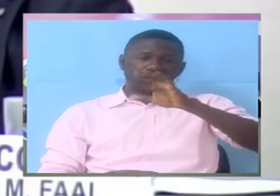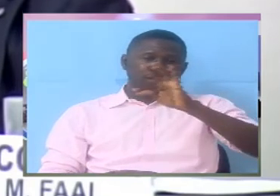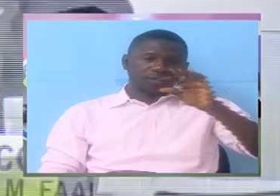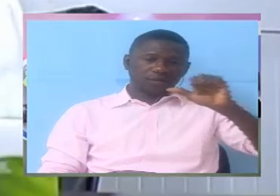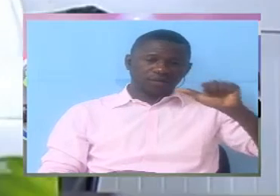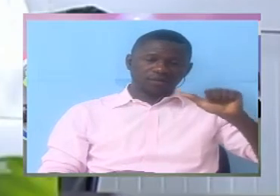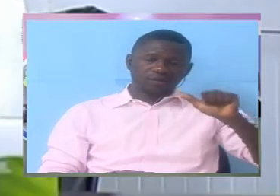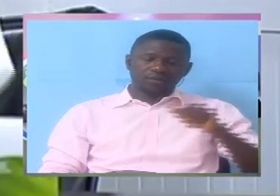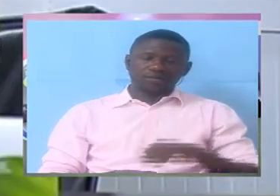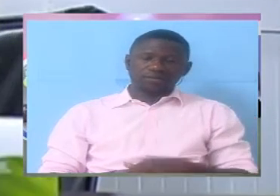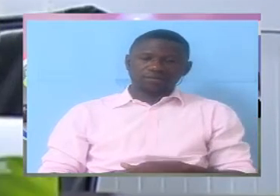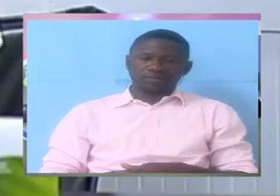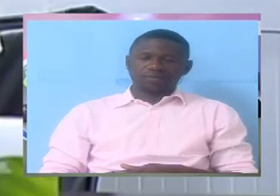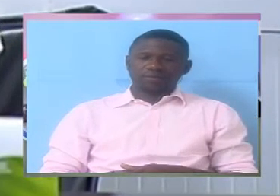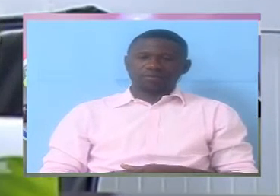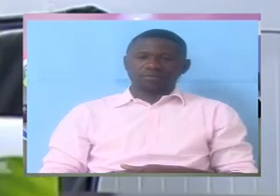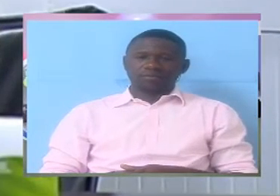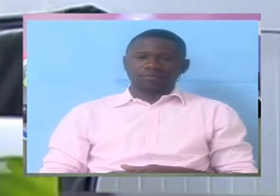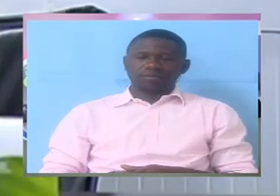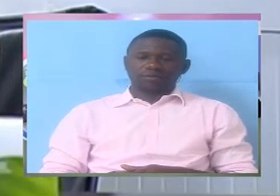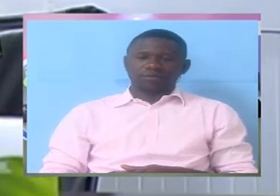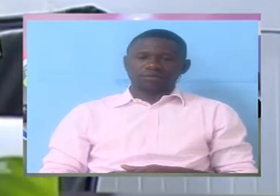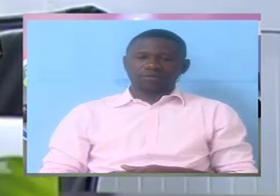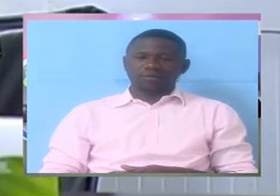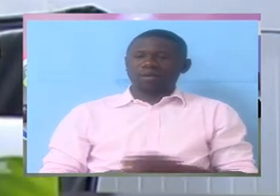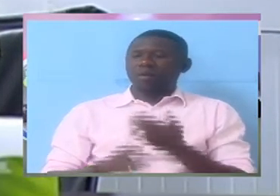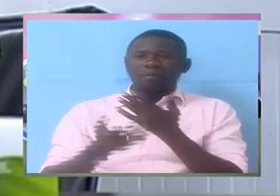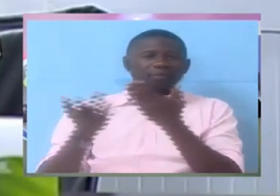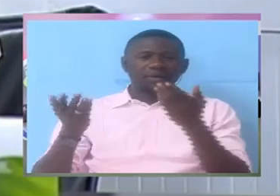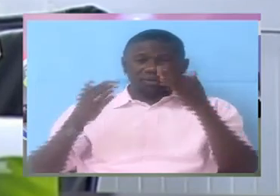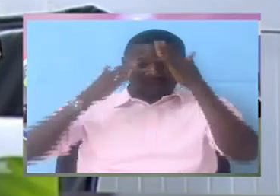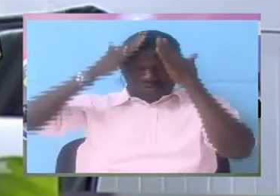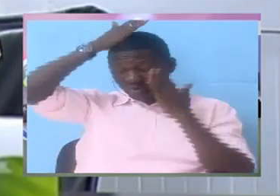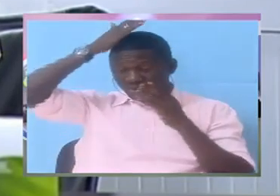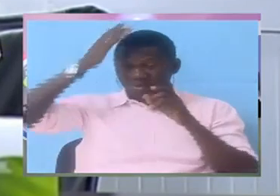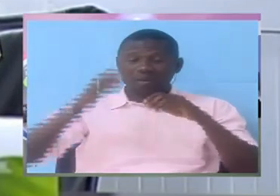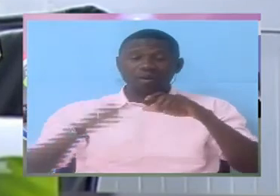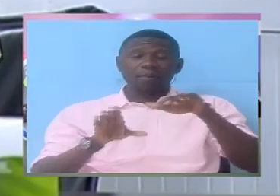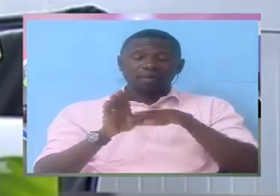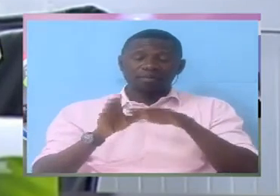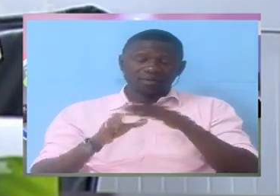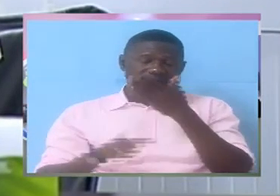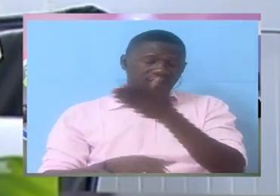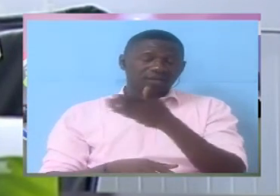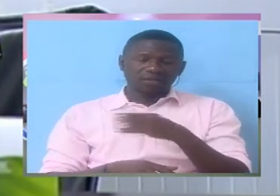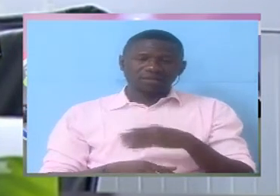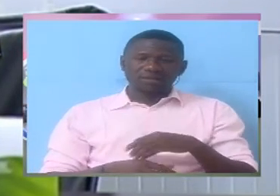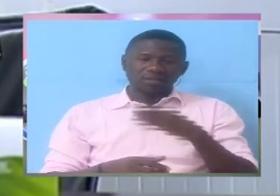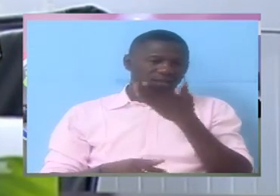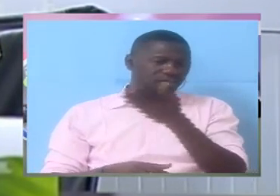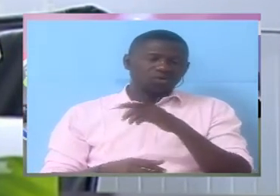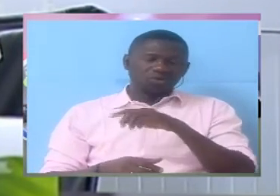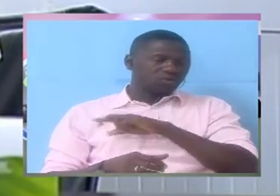So many curious officers were there, actually. I cannot recall their names.